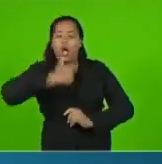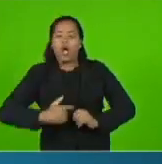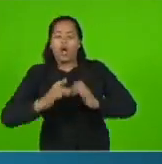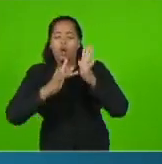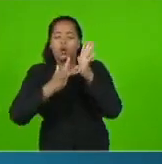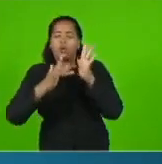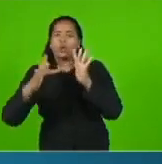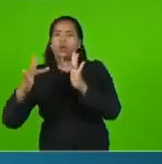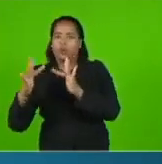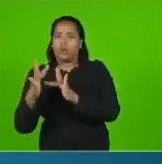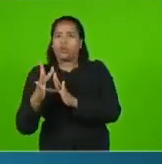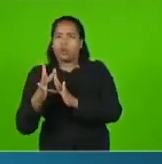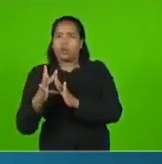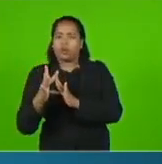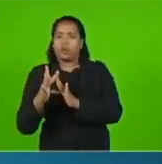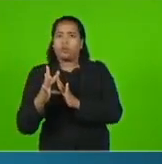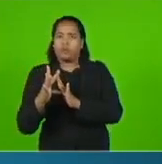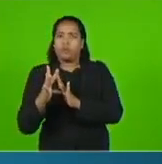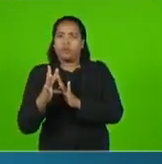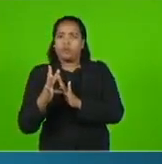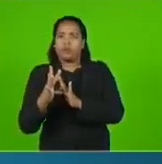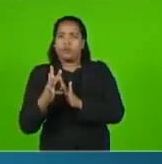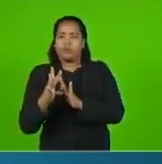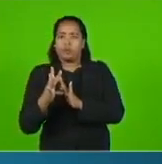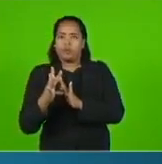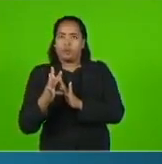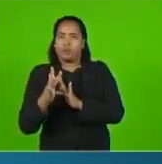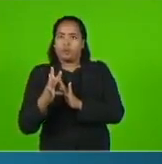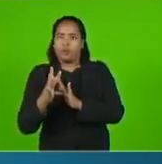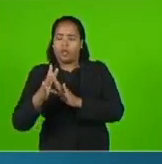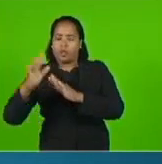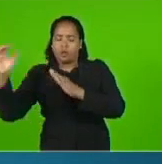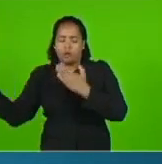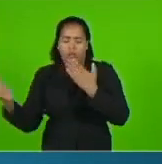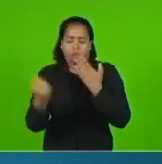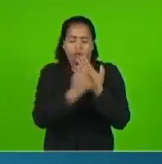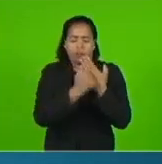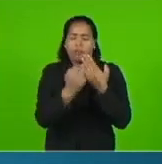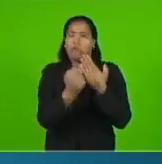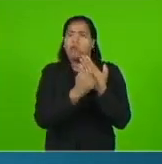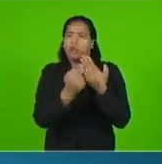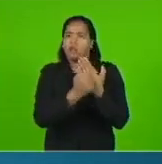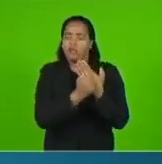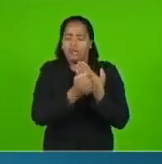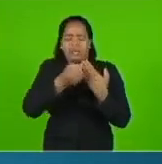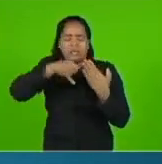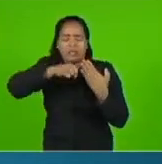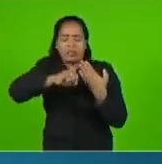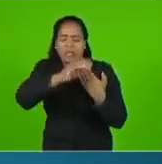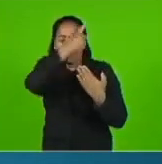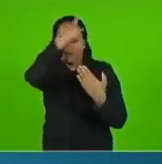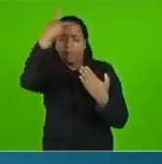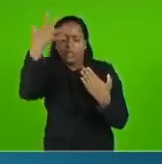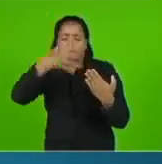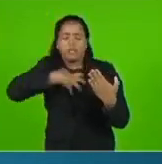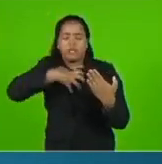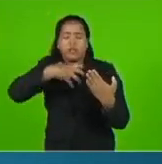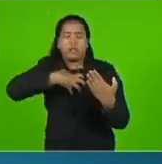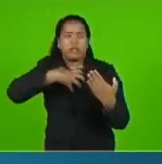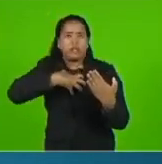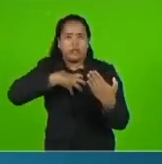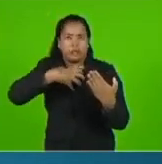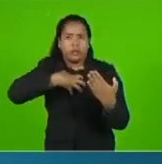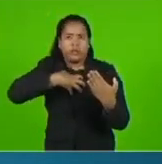So I'm at the door. So let's behold, I stand at the door and I knock. If anyone hears